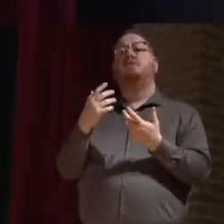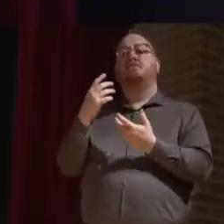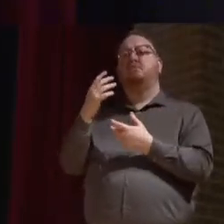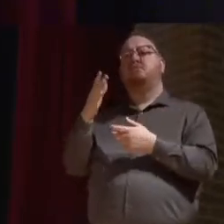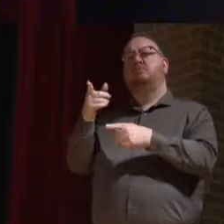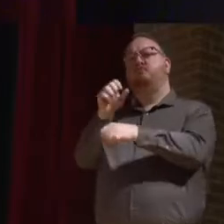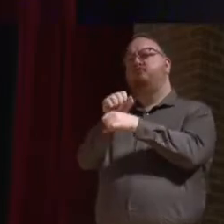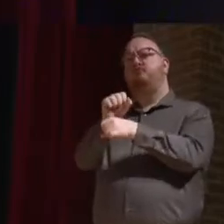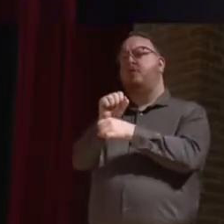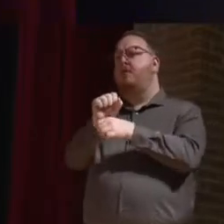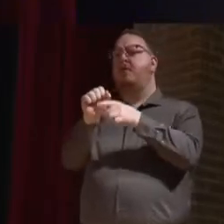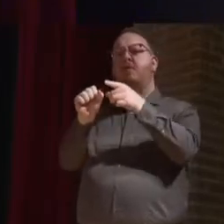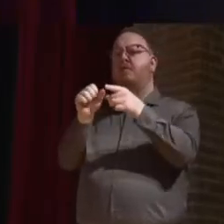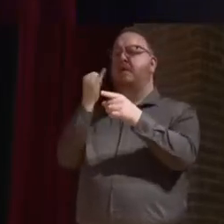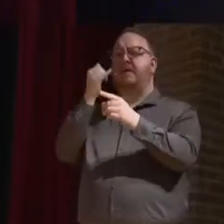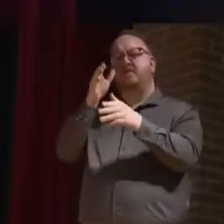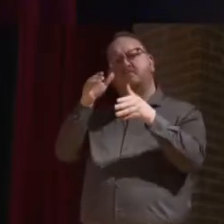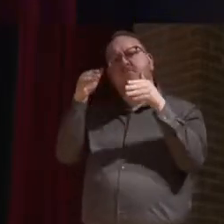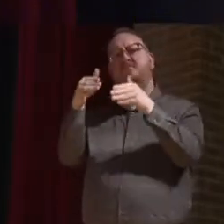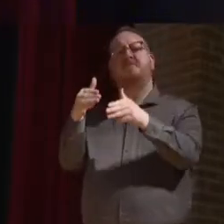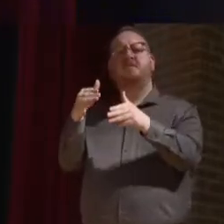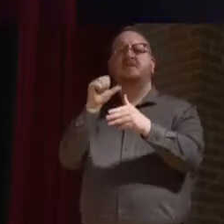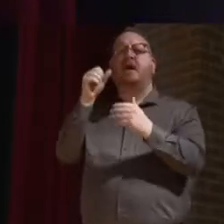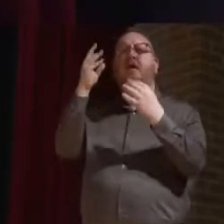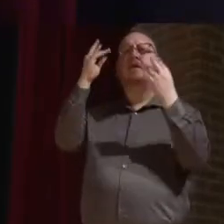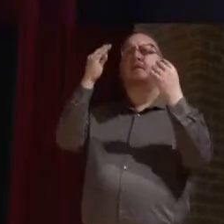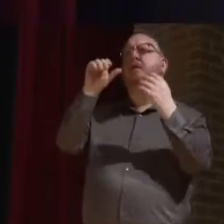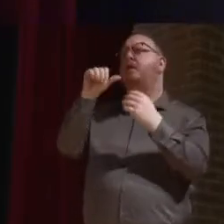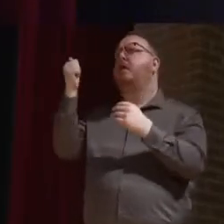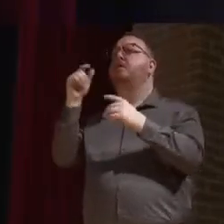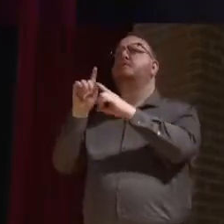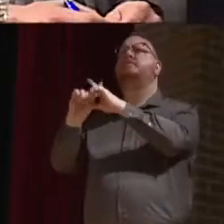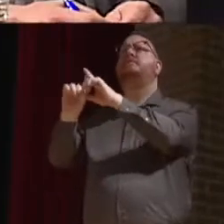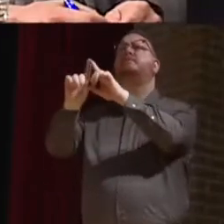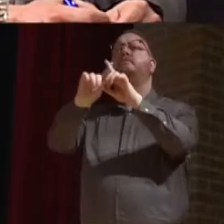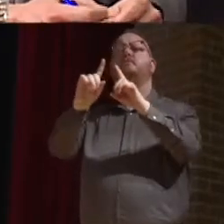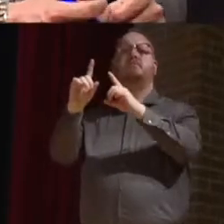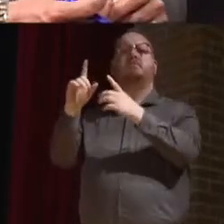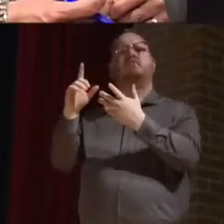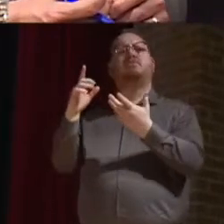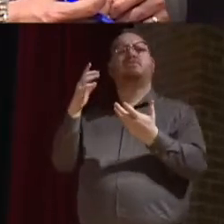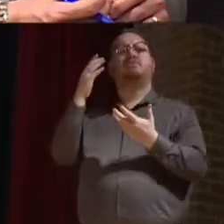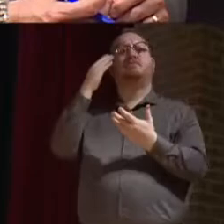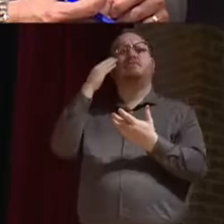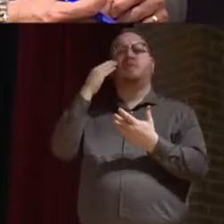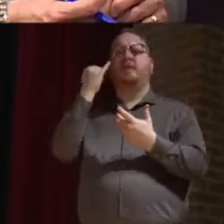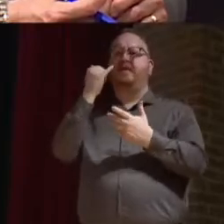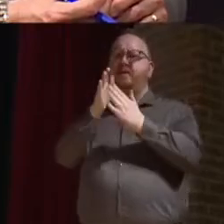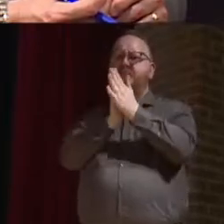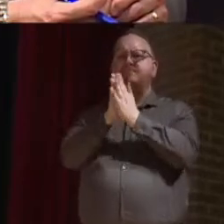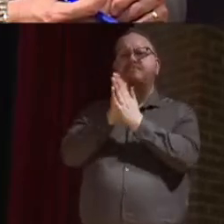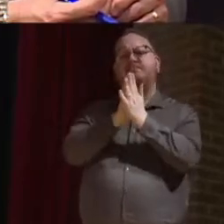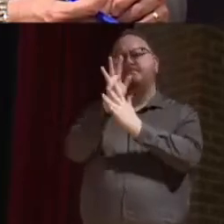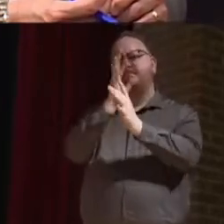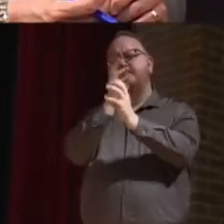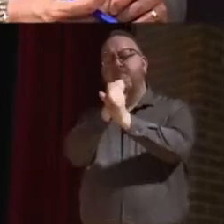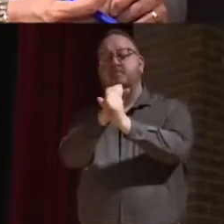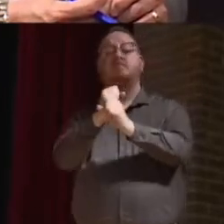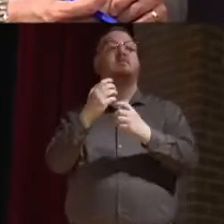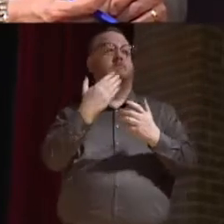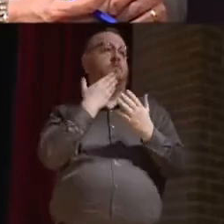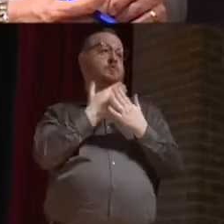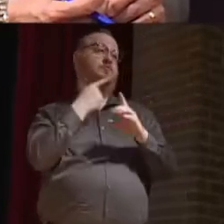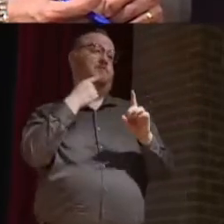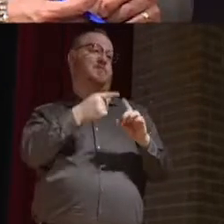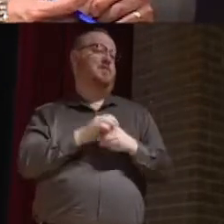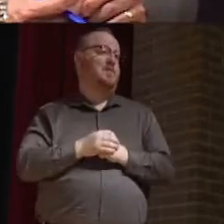and not thinking about other stuff than a typical, Good point. All of you that are business owners are right